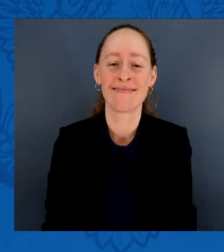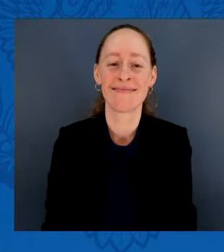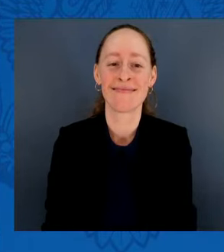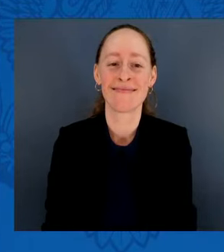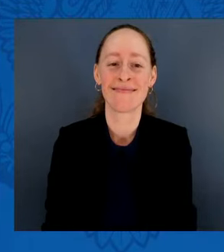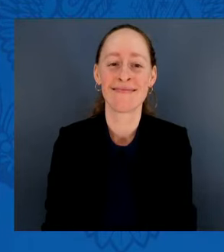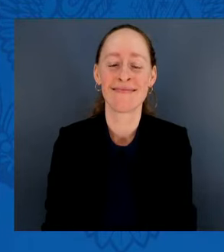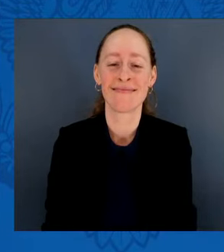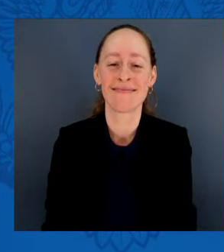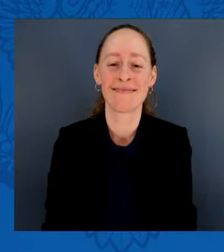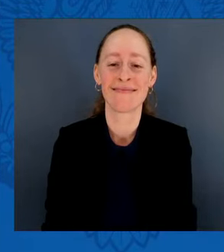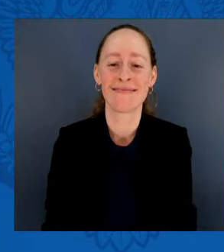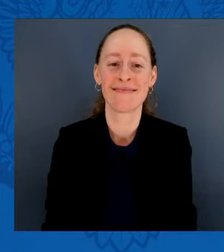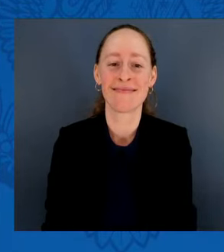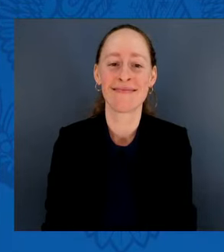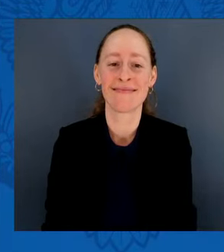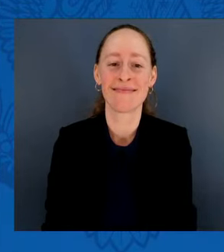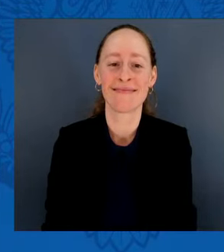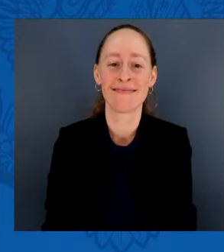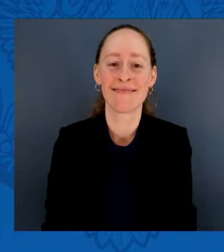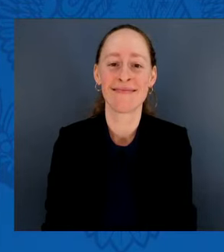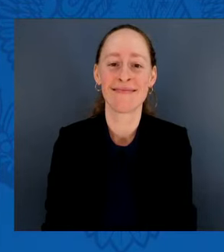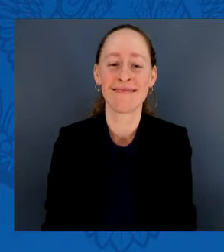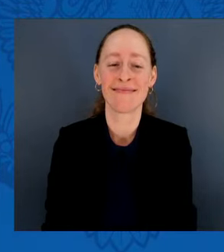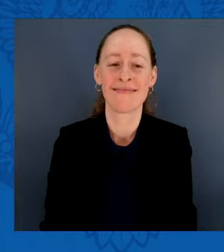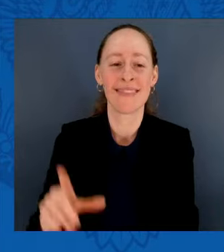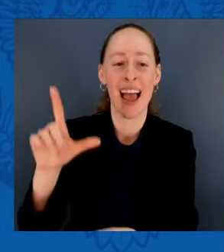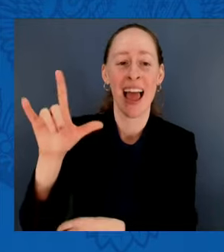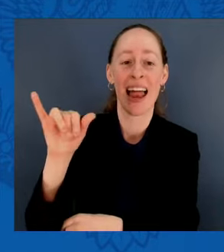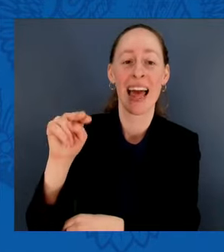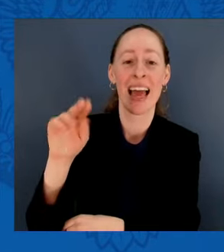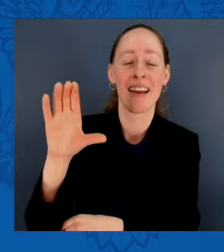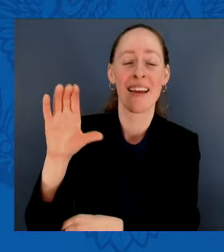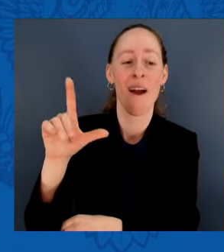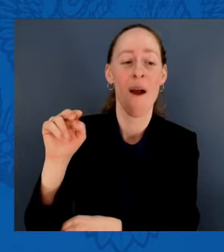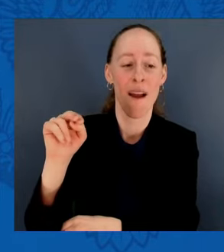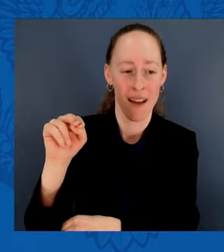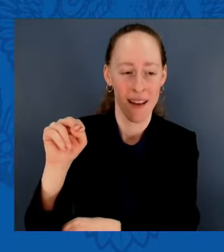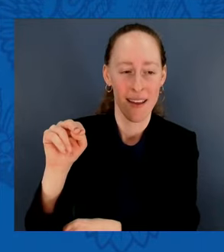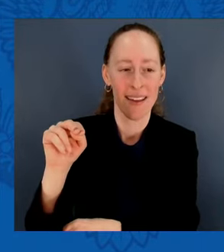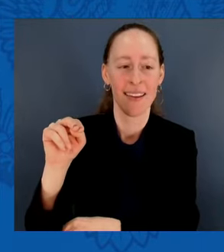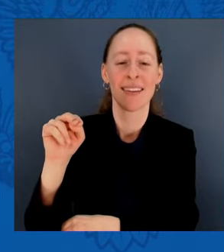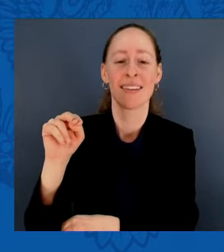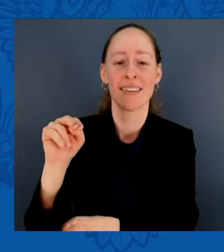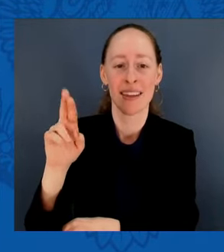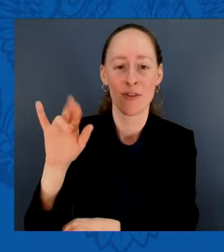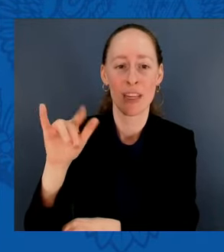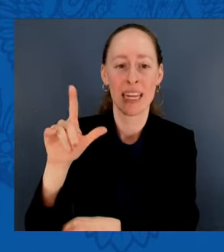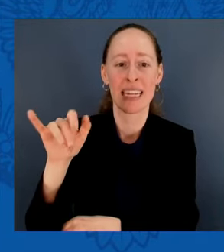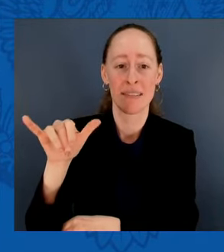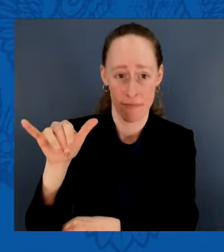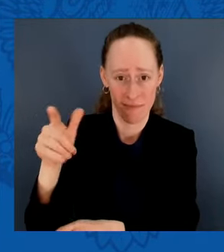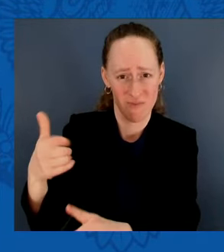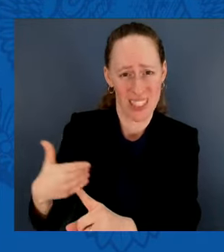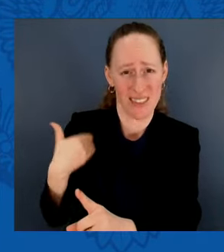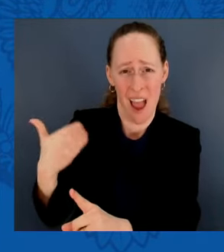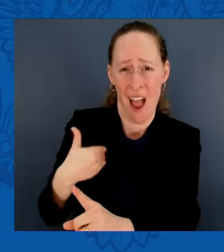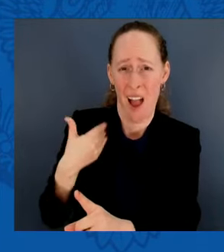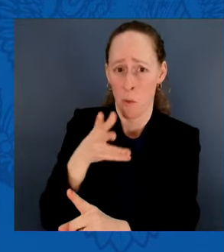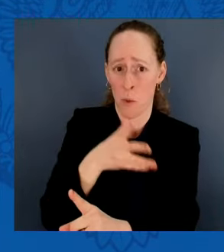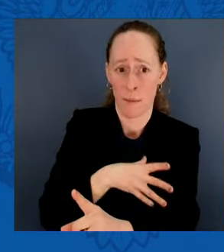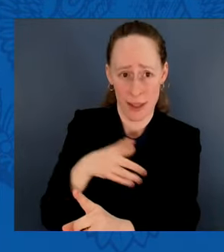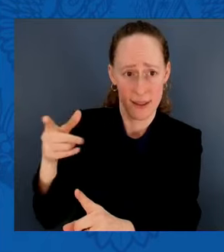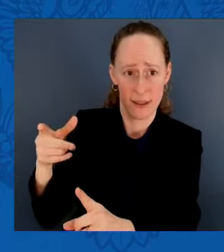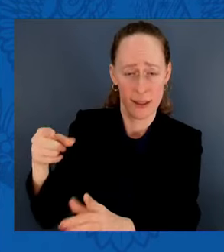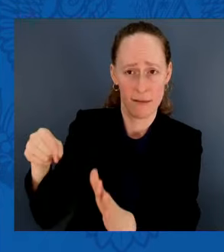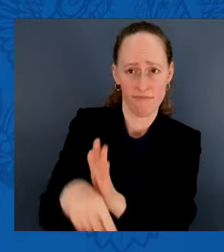Lincoln Riley, an innocent young woman who was killed by an illegal. That's right. But how many of the